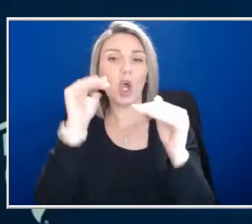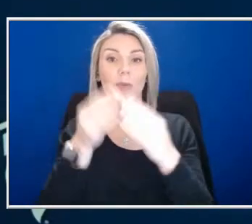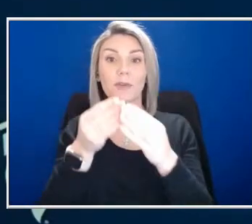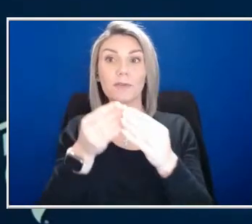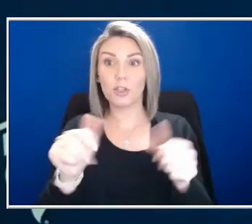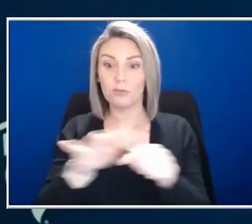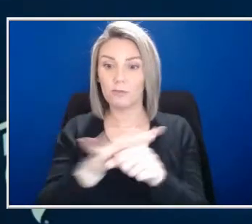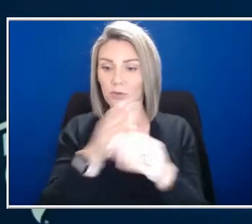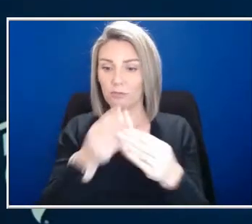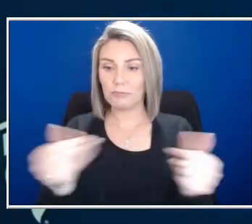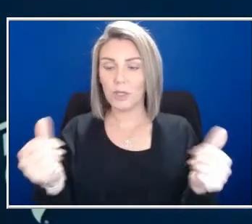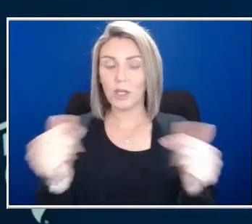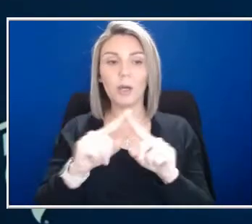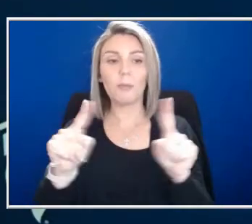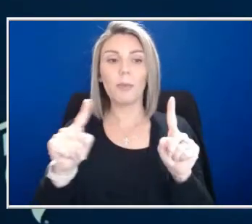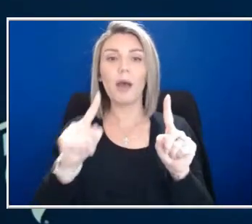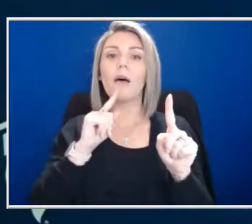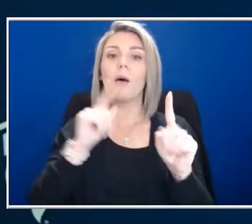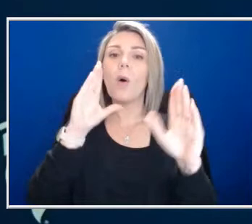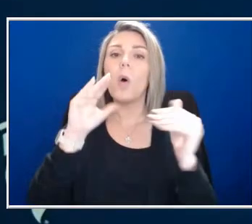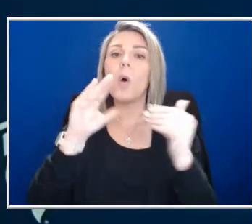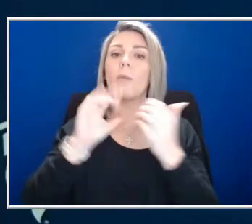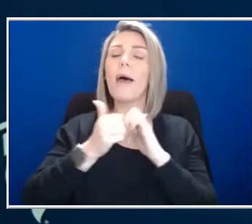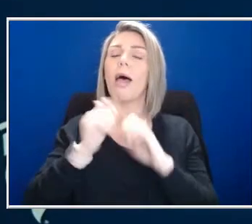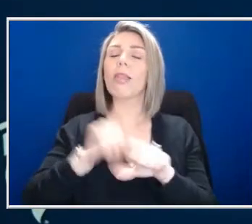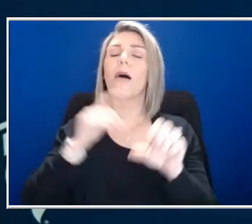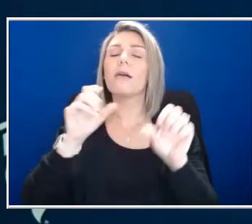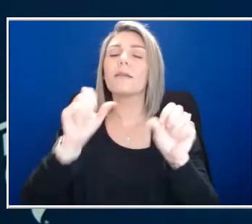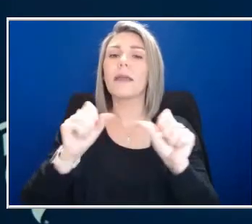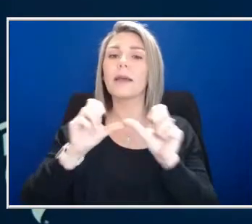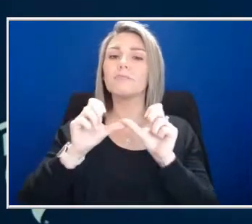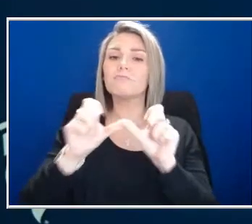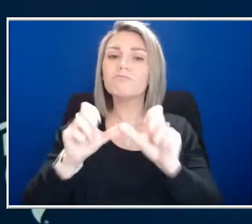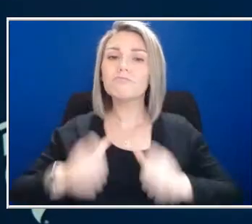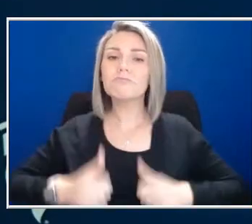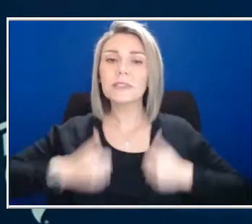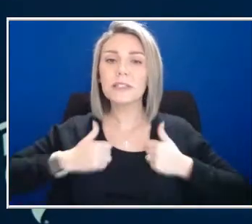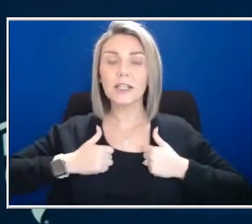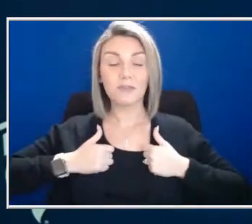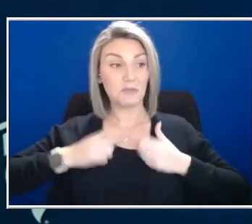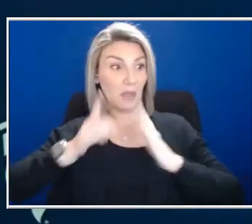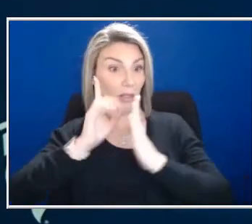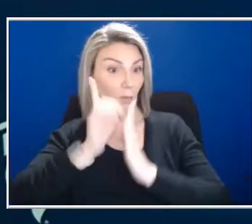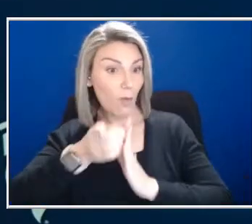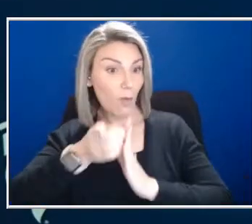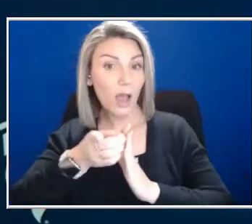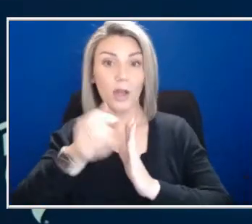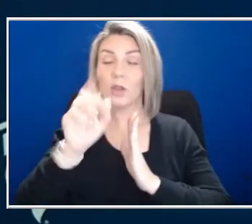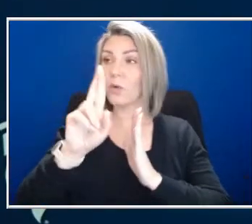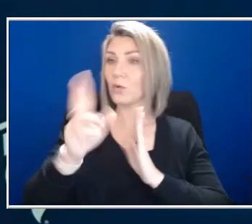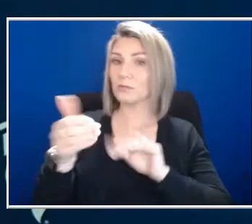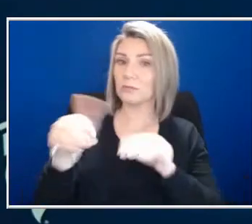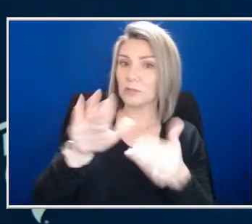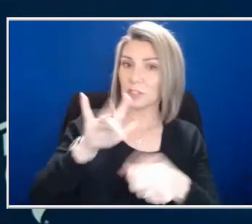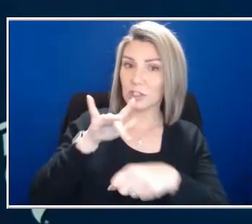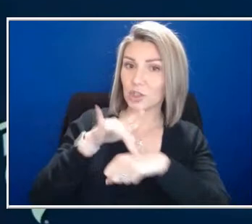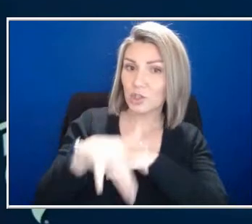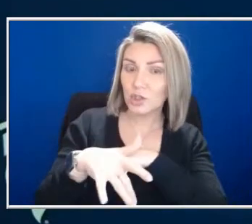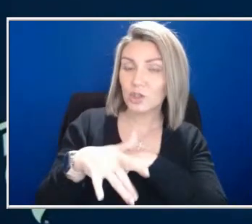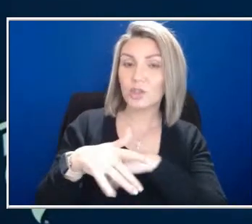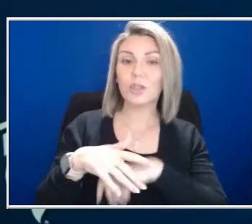hope of how long are you going to live. And you could live a while or you could die pretty early.